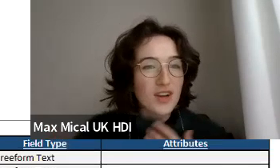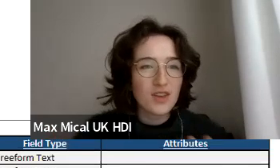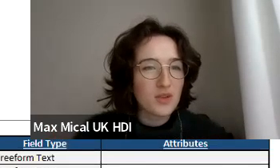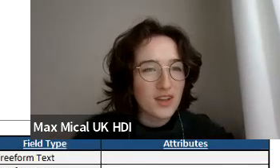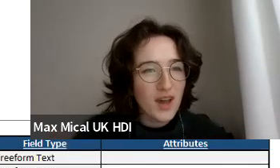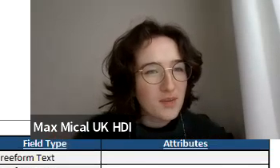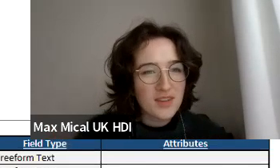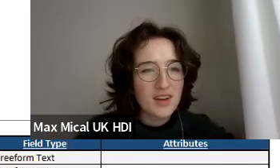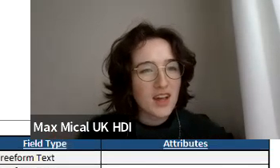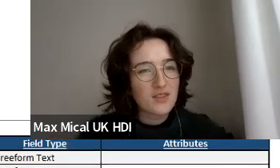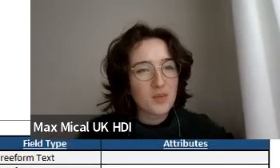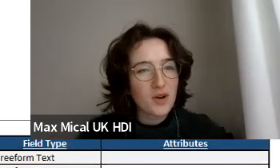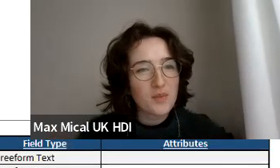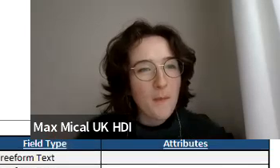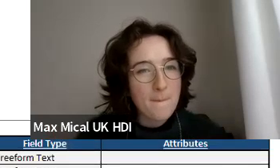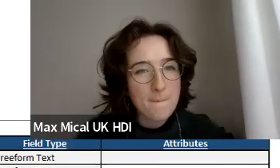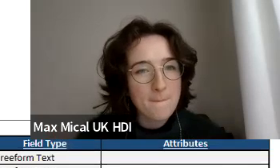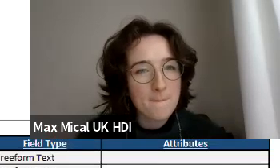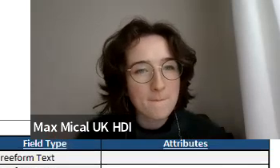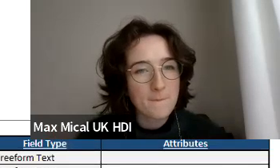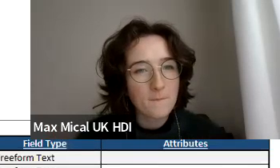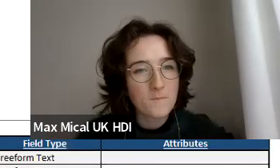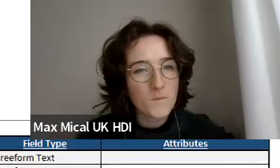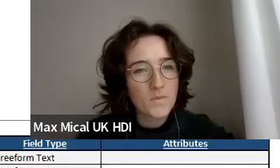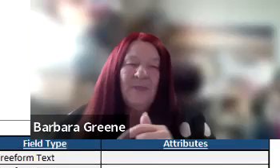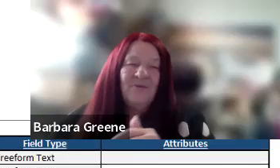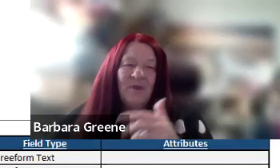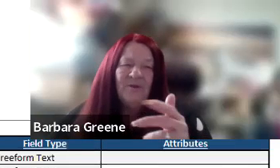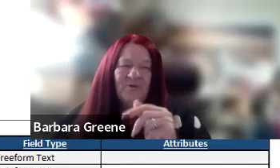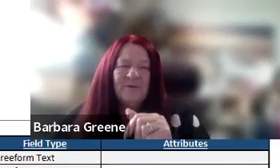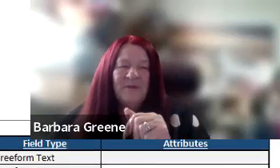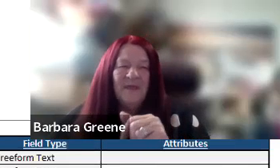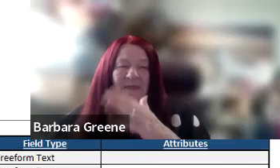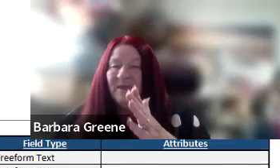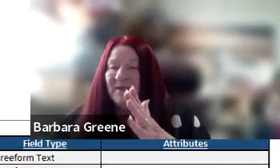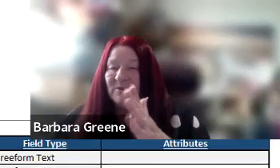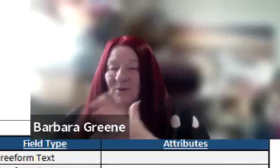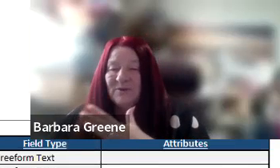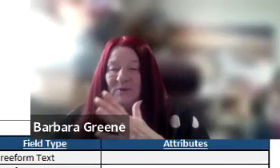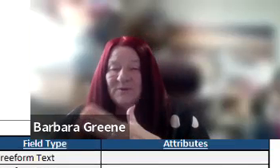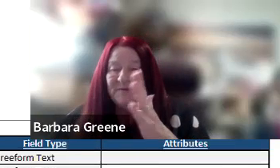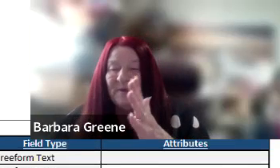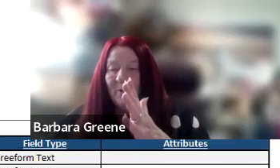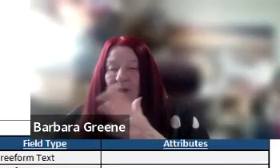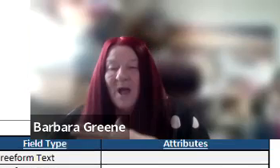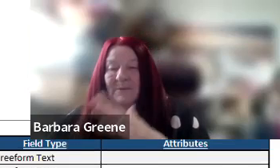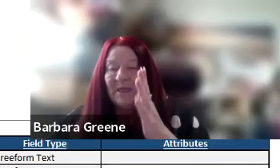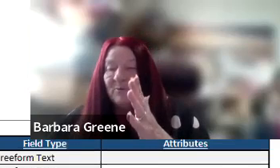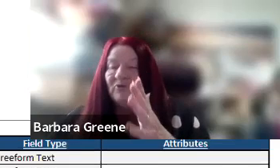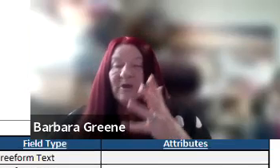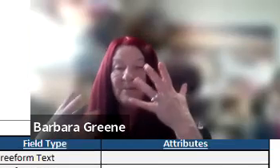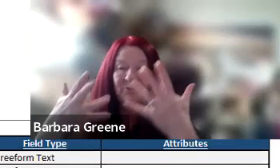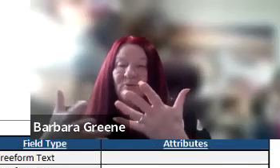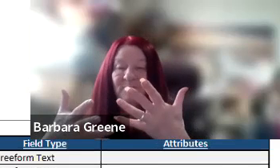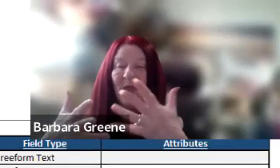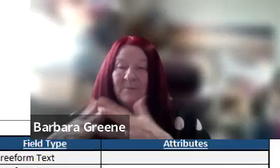Is there anything you would like to add about data gathering, Barb? I just want to say again, you can see where common